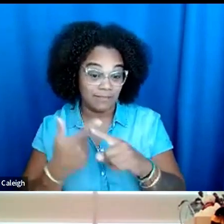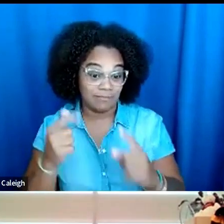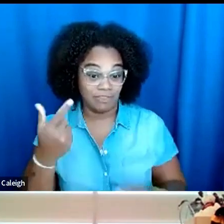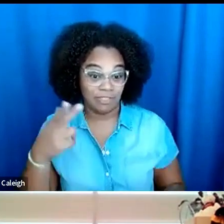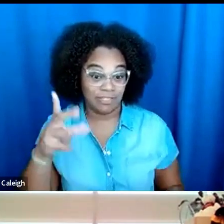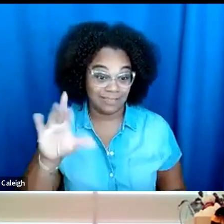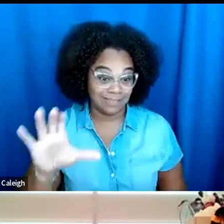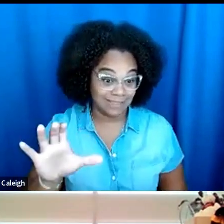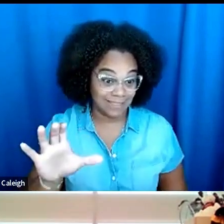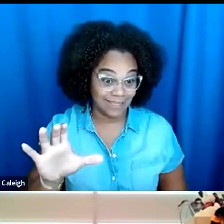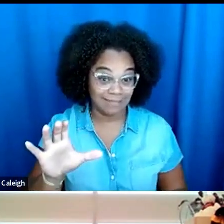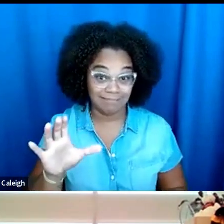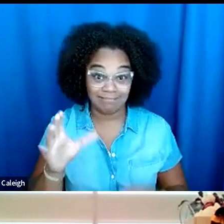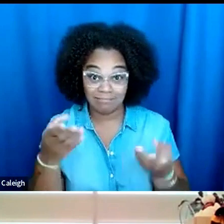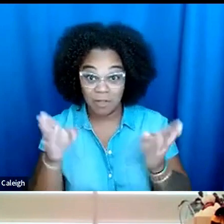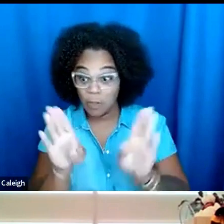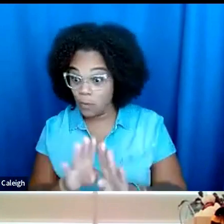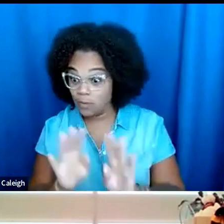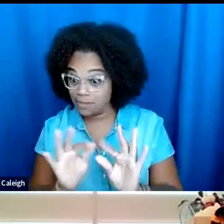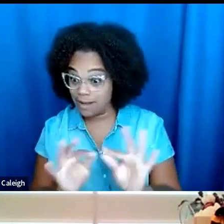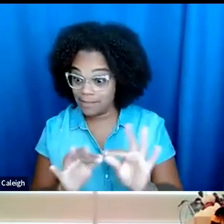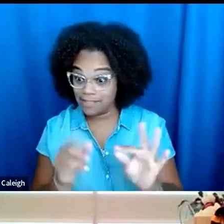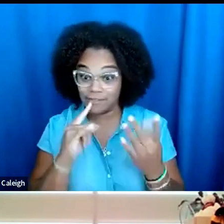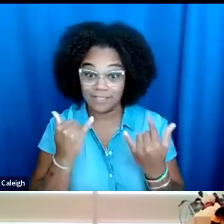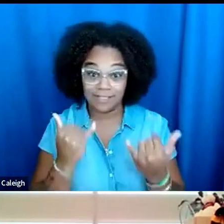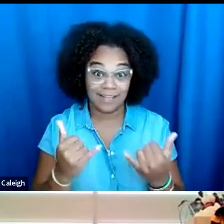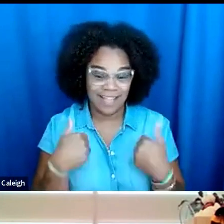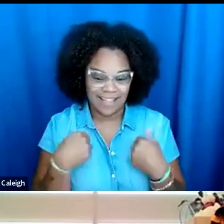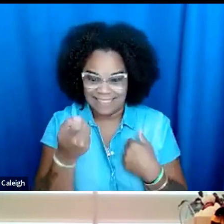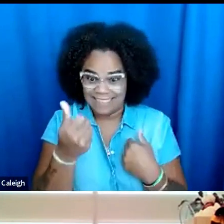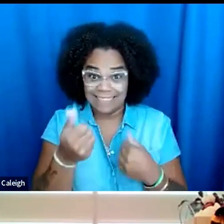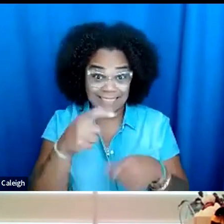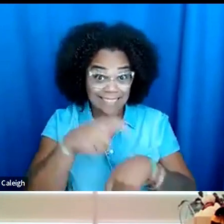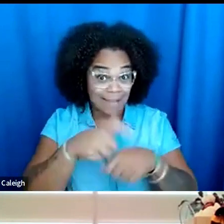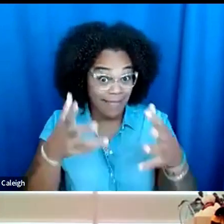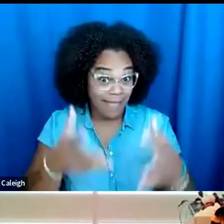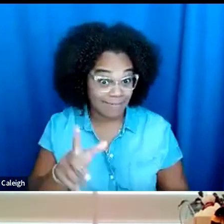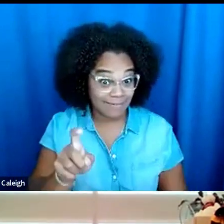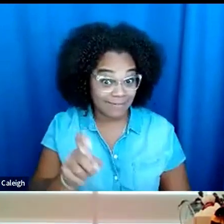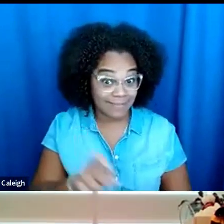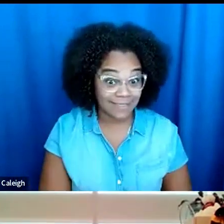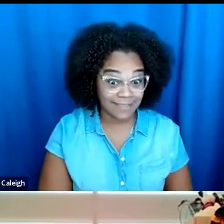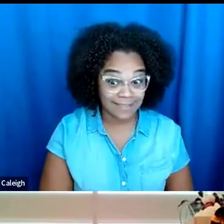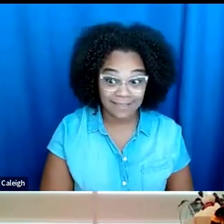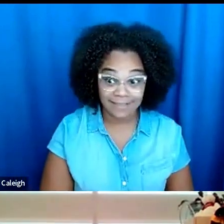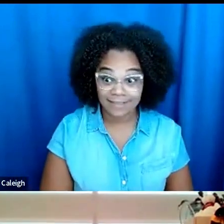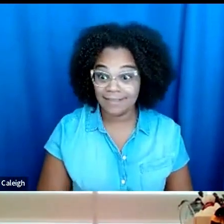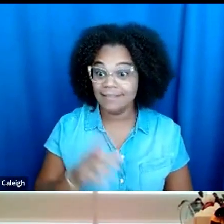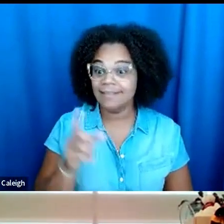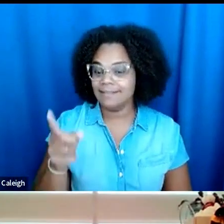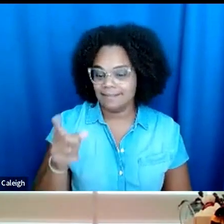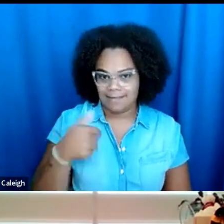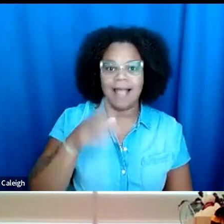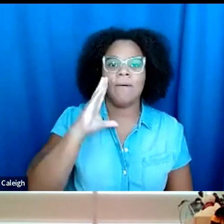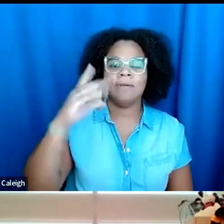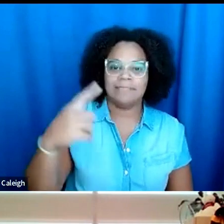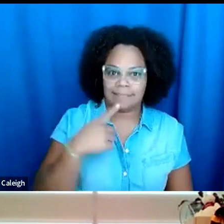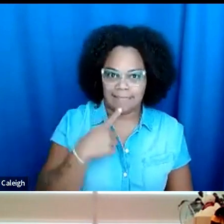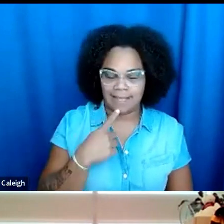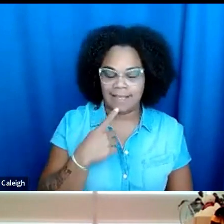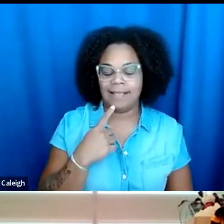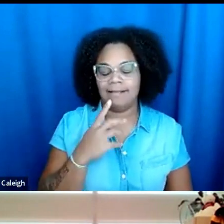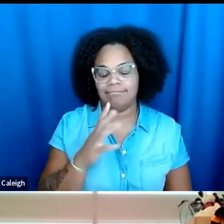some closing comments for the session today. We have a little bit more time. I'll just say some